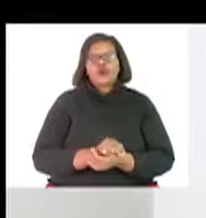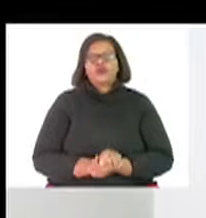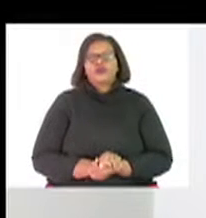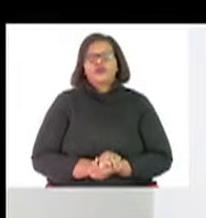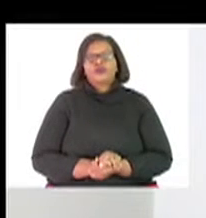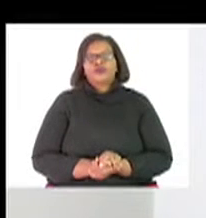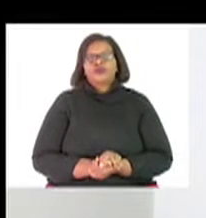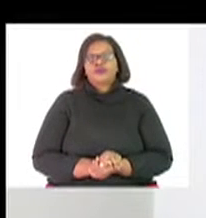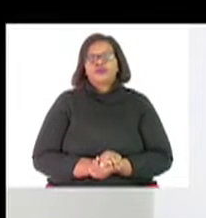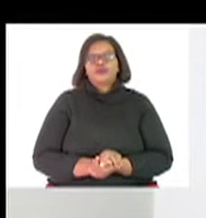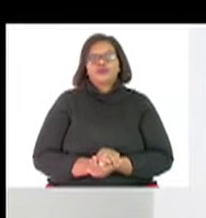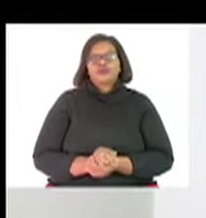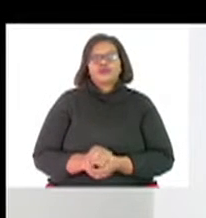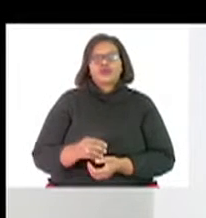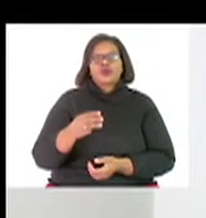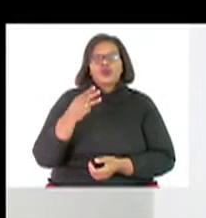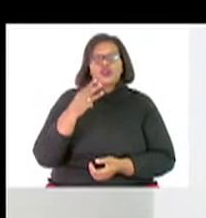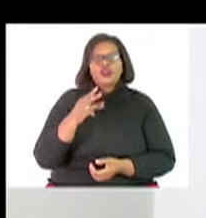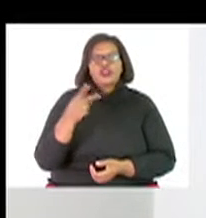24,